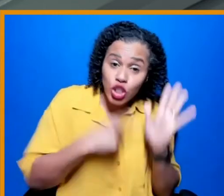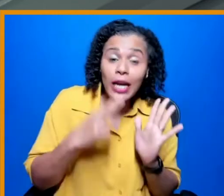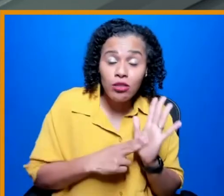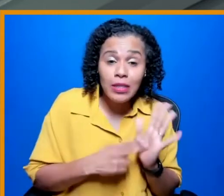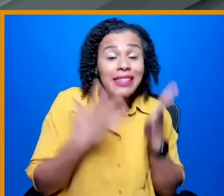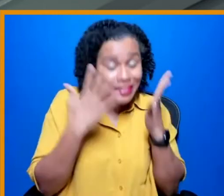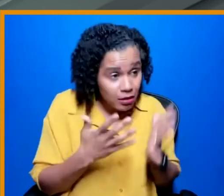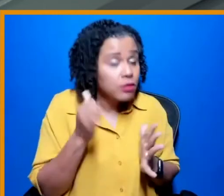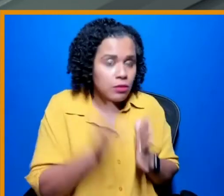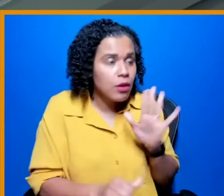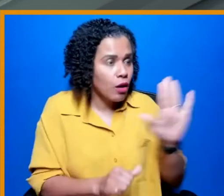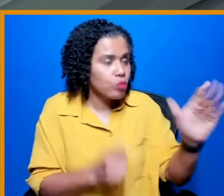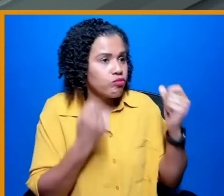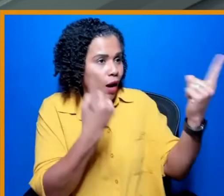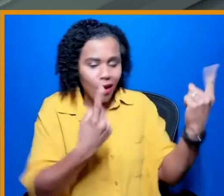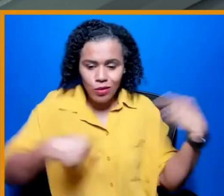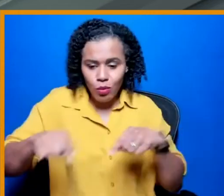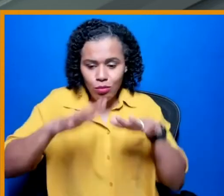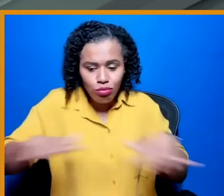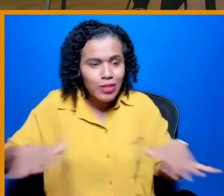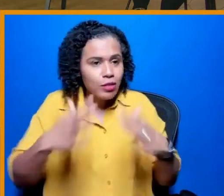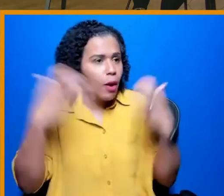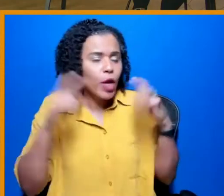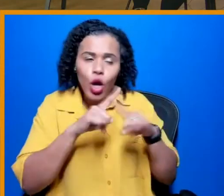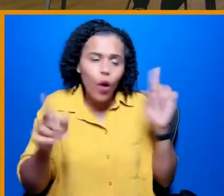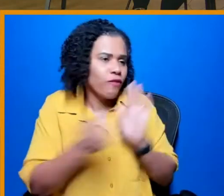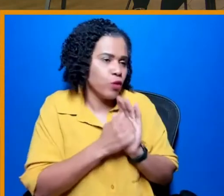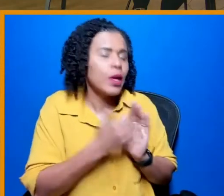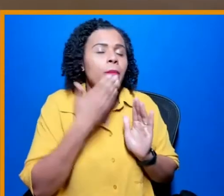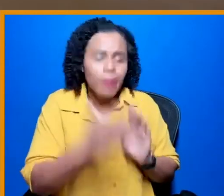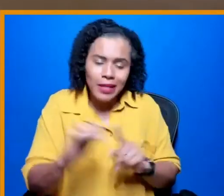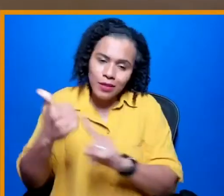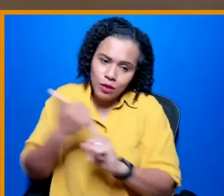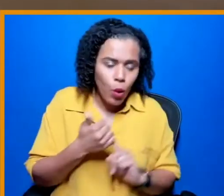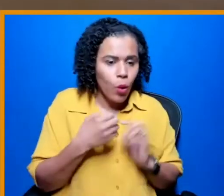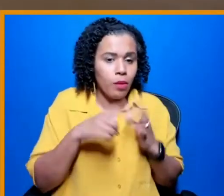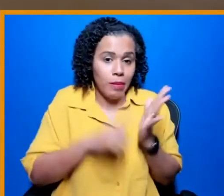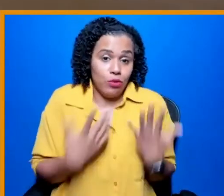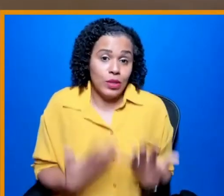support both the motion and the amendment today. Thank you, Conference.